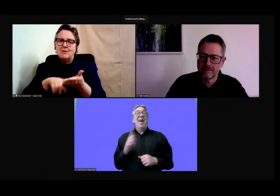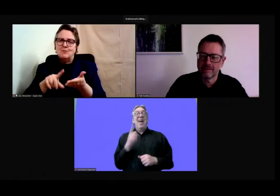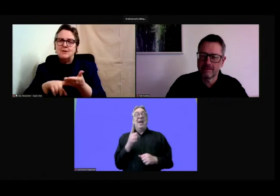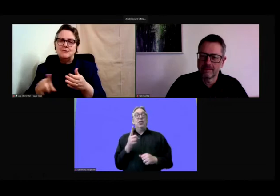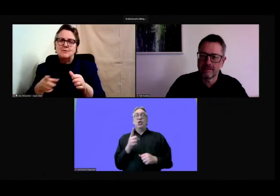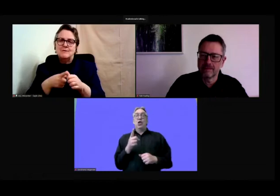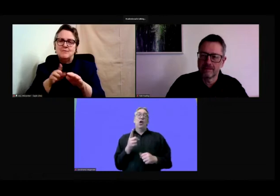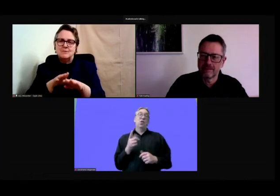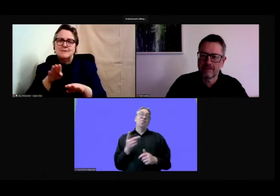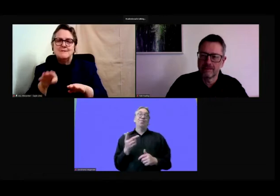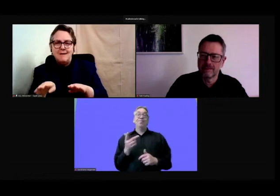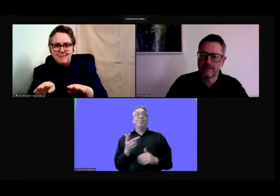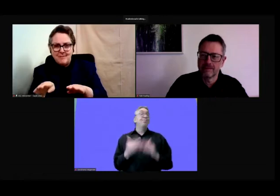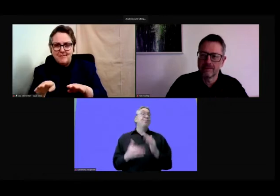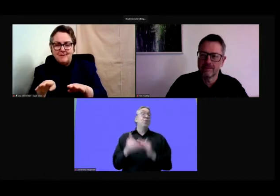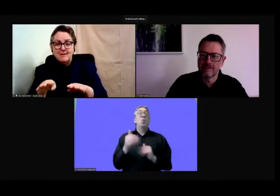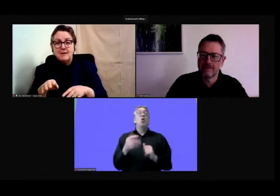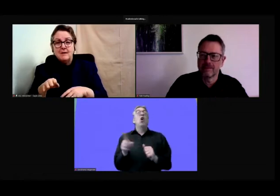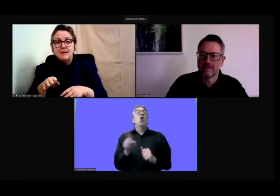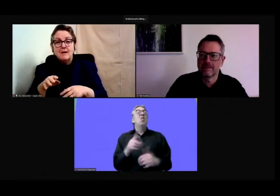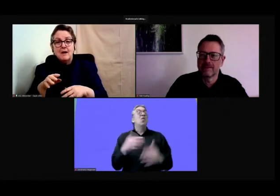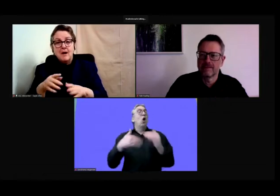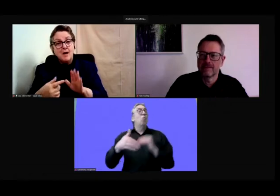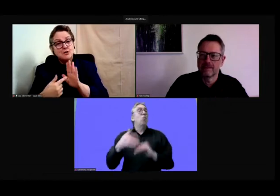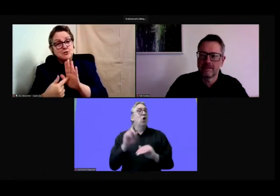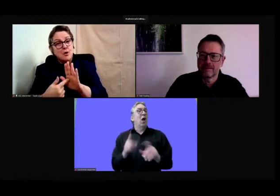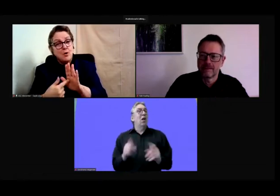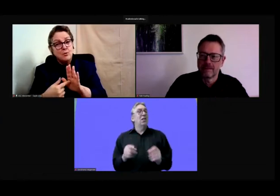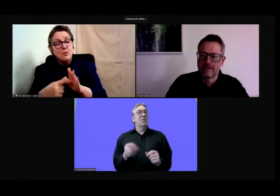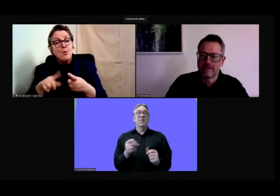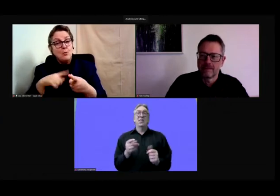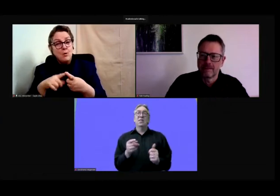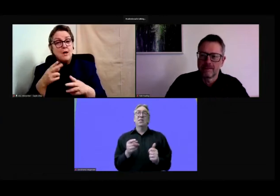see like what happens when using language.